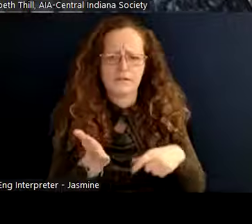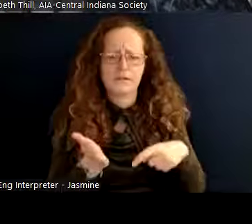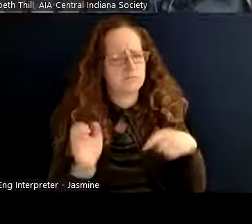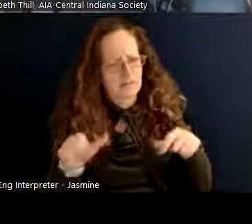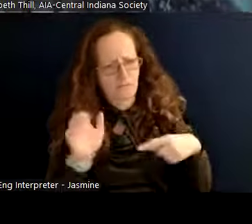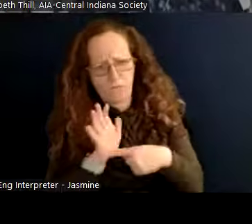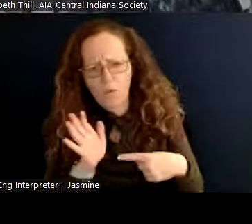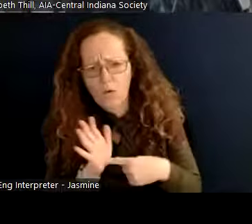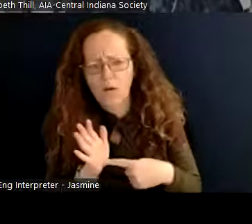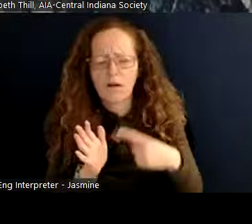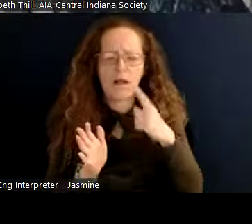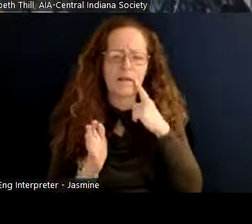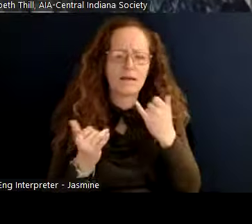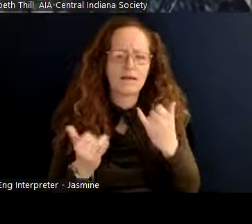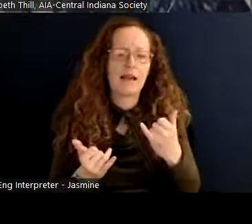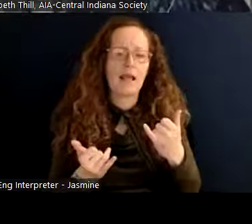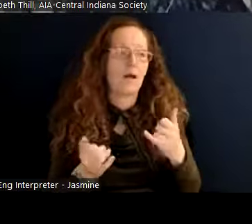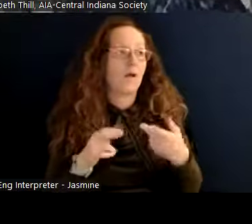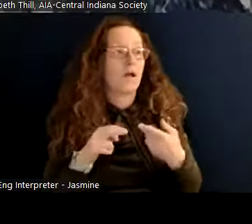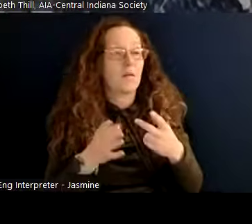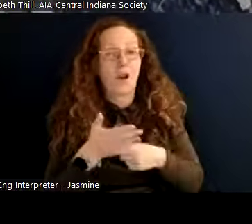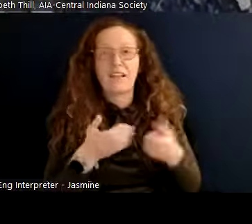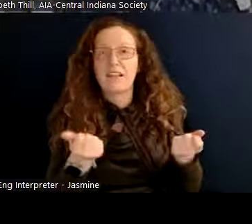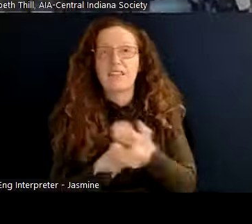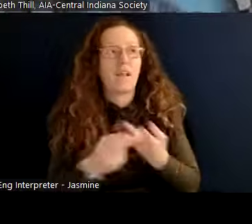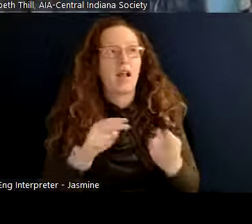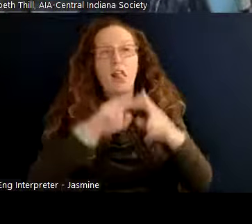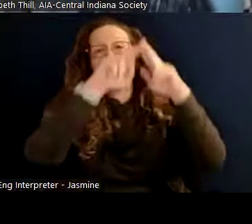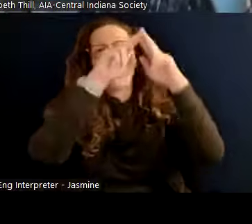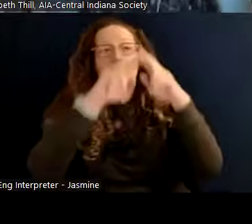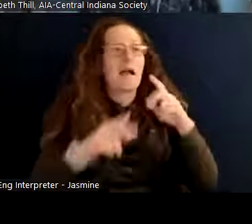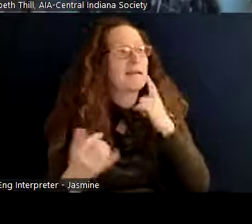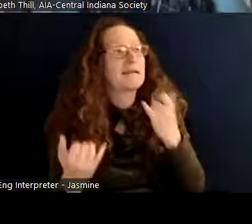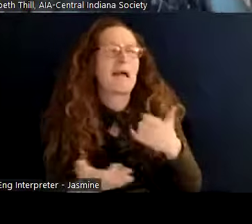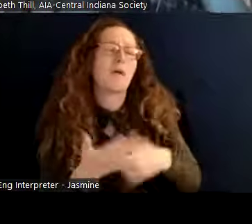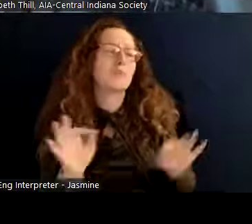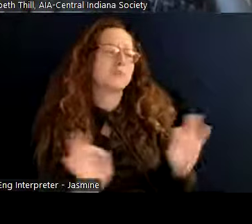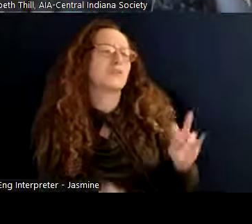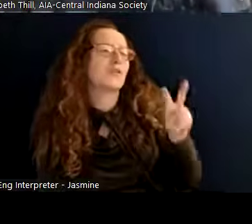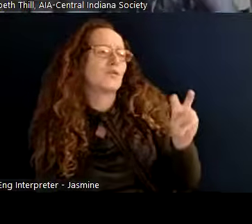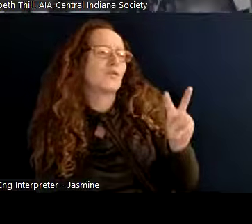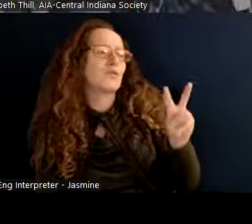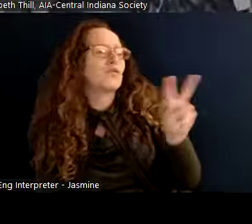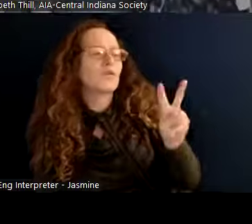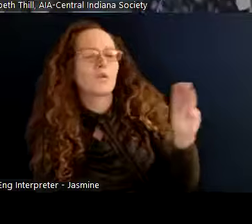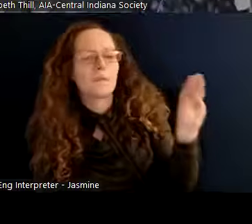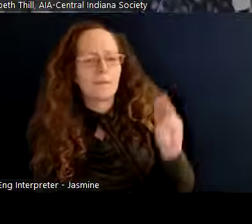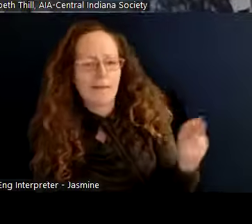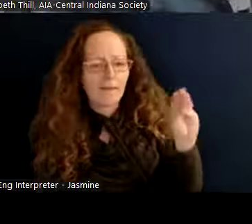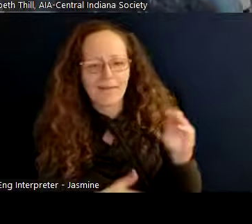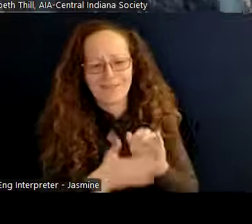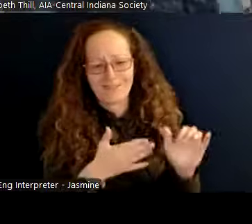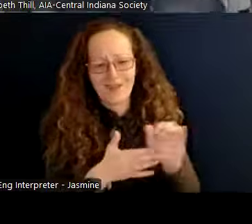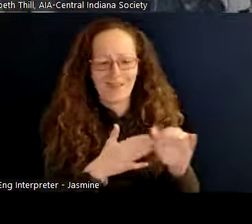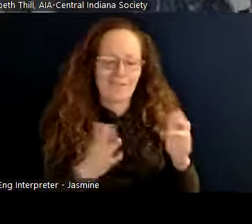I think it's only like $2 million now. So I admit I forgot to look up how much it is,